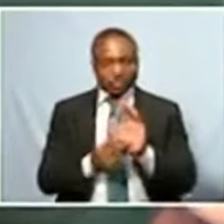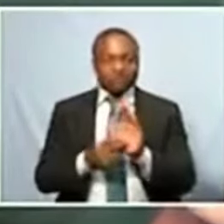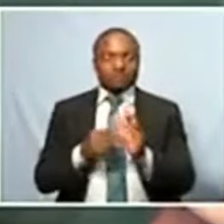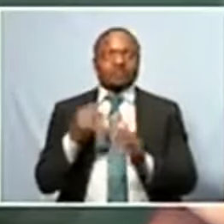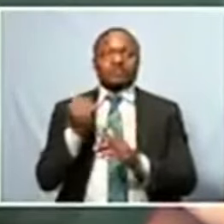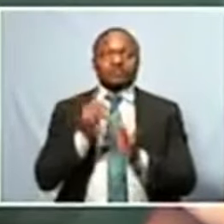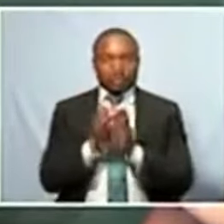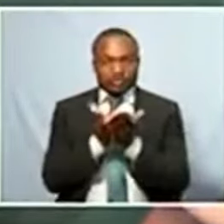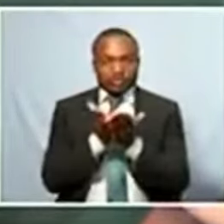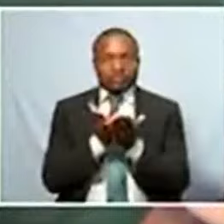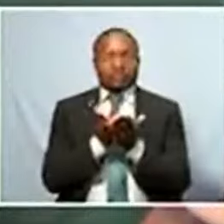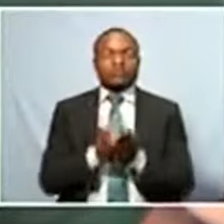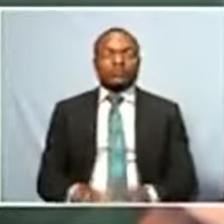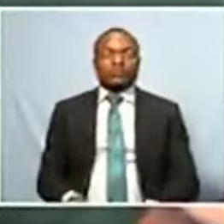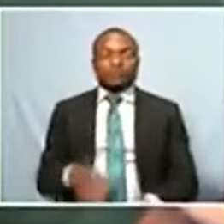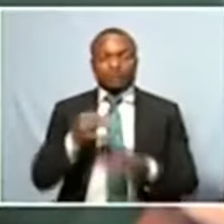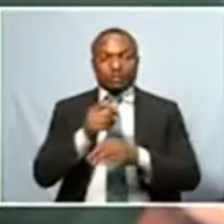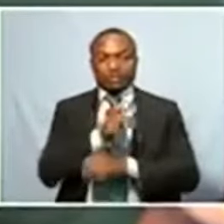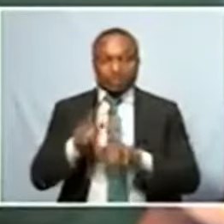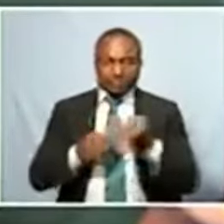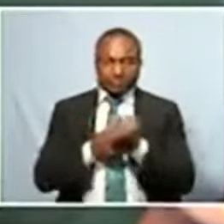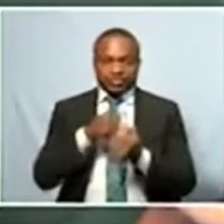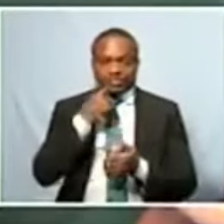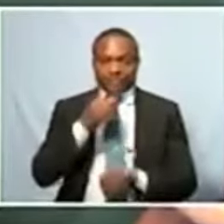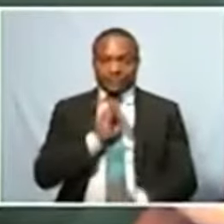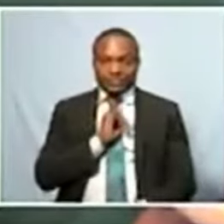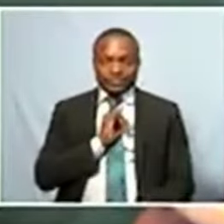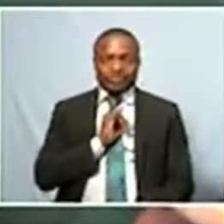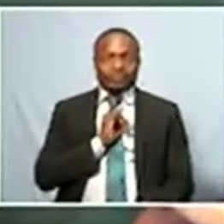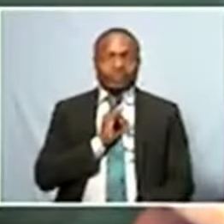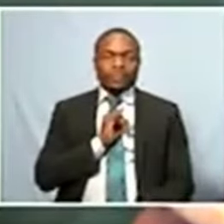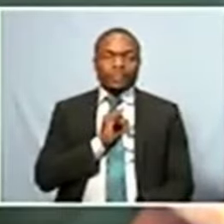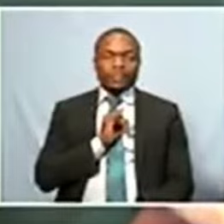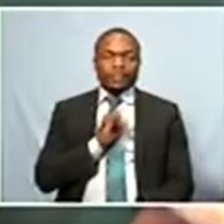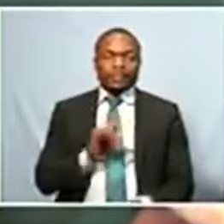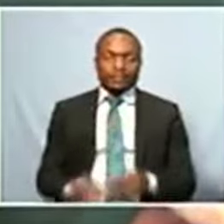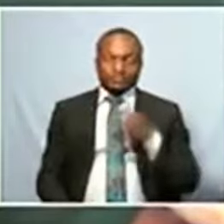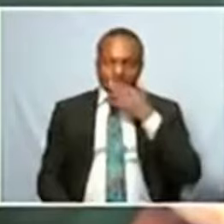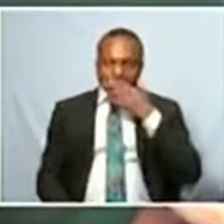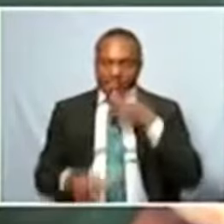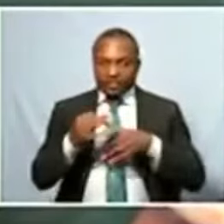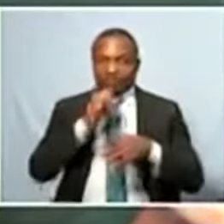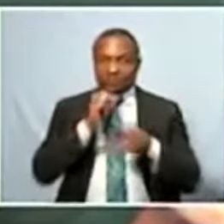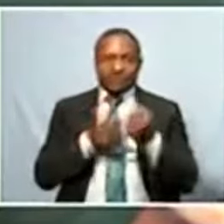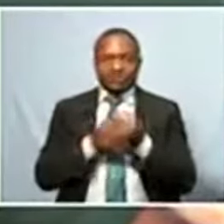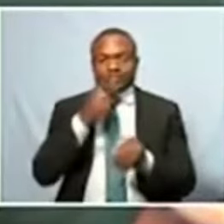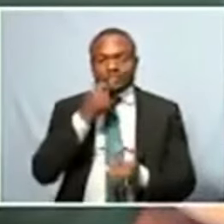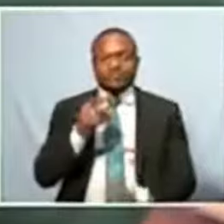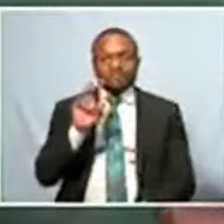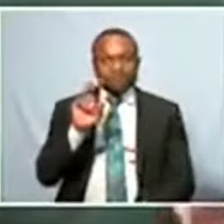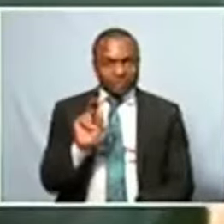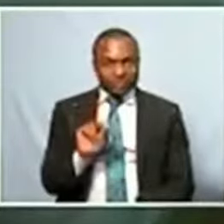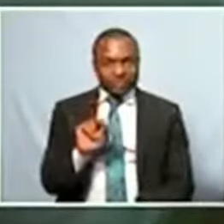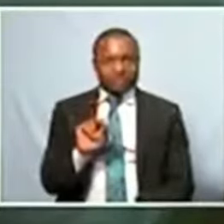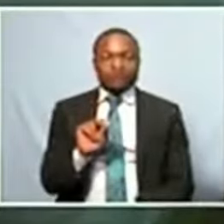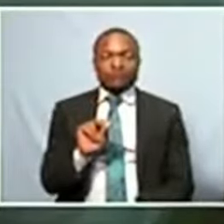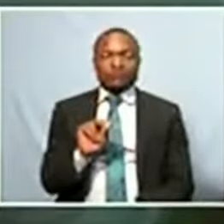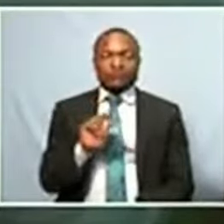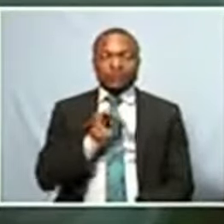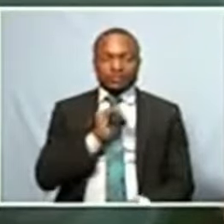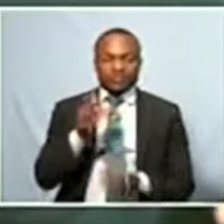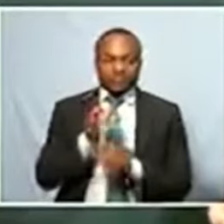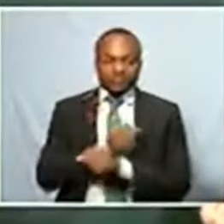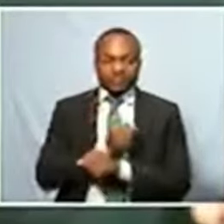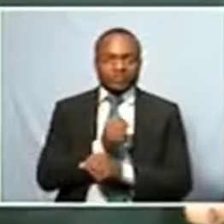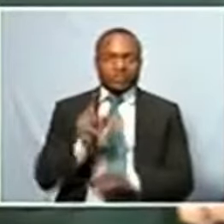Yellow Book. As many as of that opinion say aye. Aye. Of the contrary say no. The